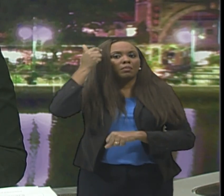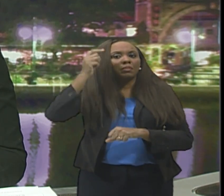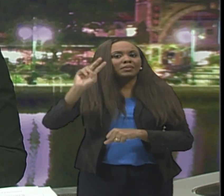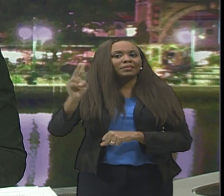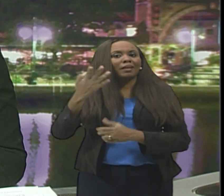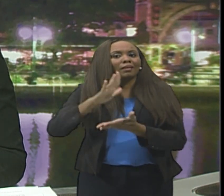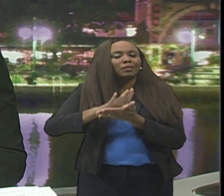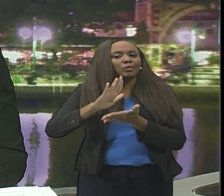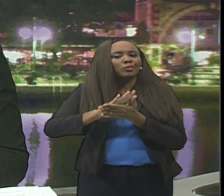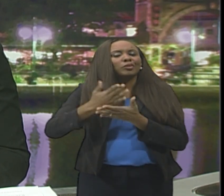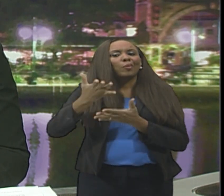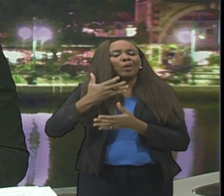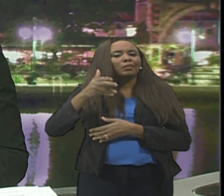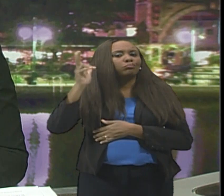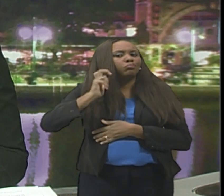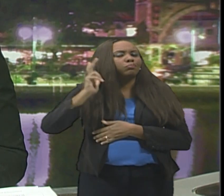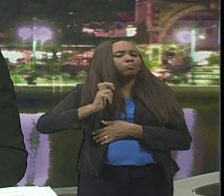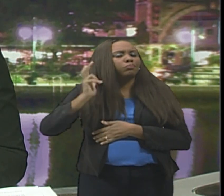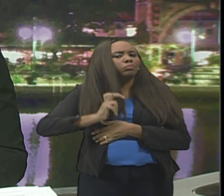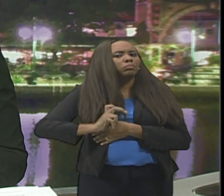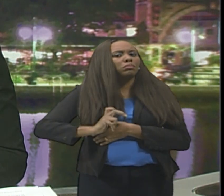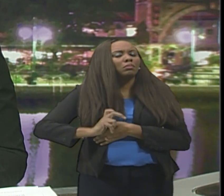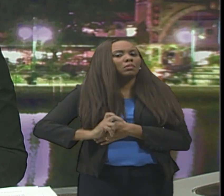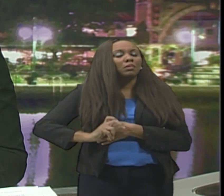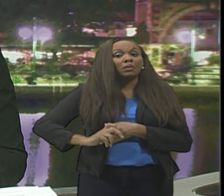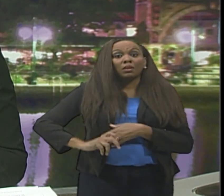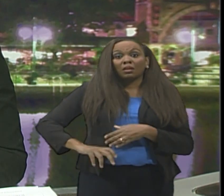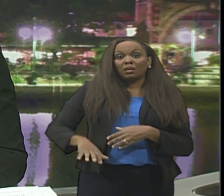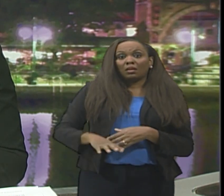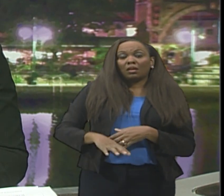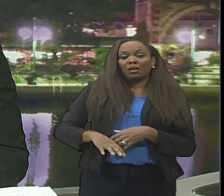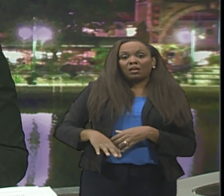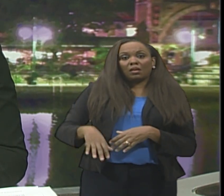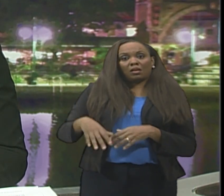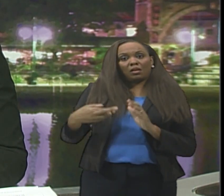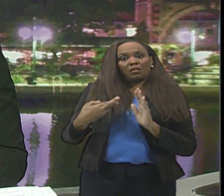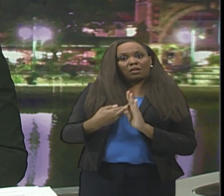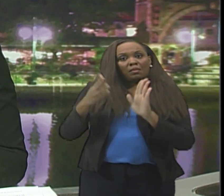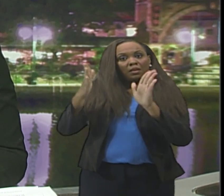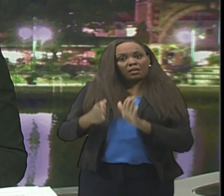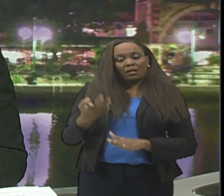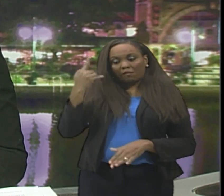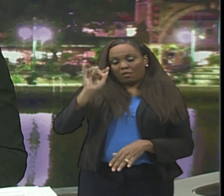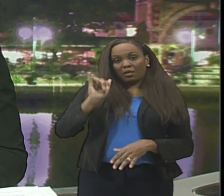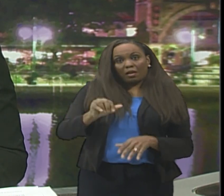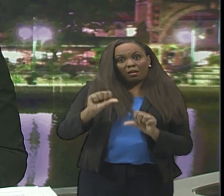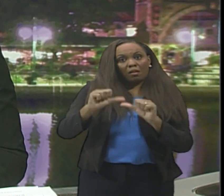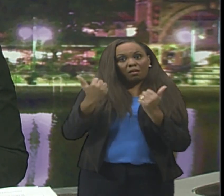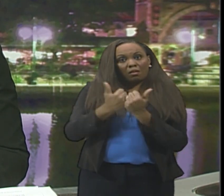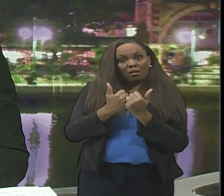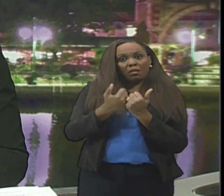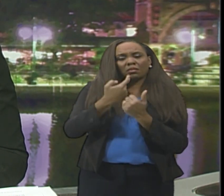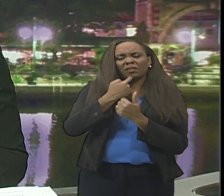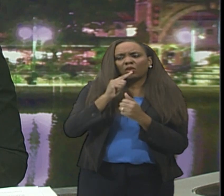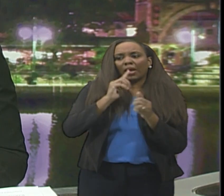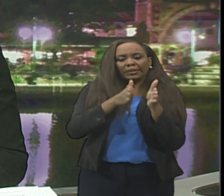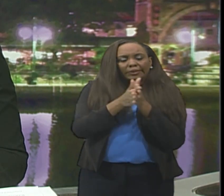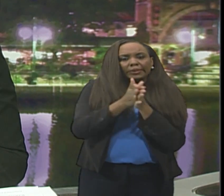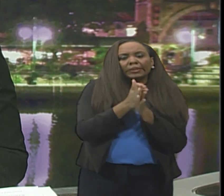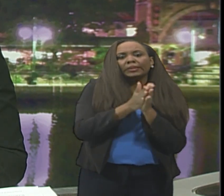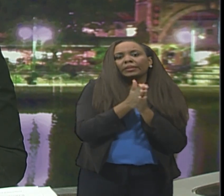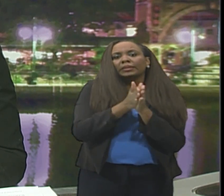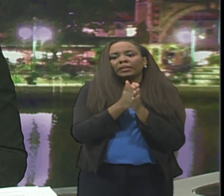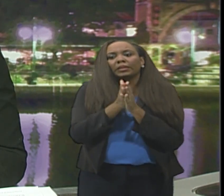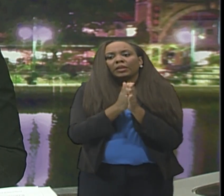hear their concerns. Meanwhile, Acting President of BAPS, Juanita Wade, says the association is looking forward to meeting with the